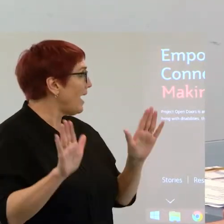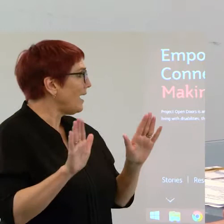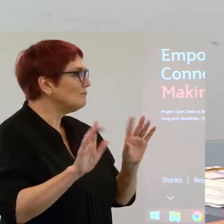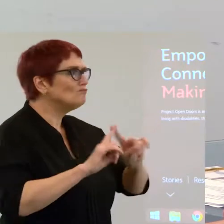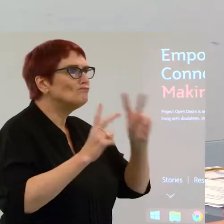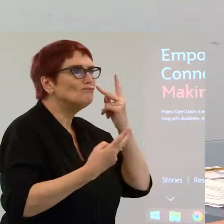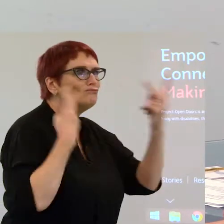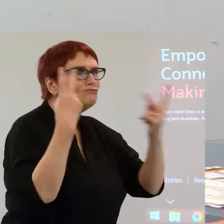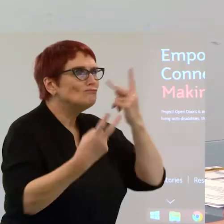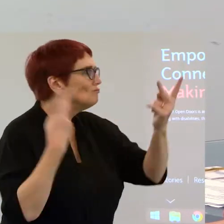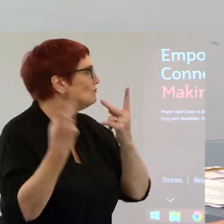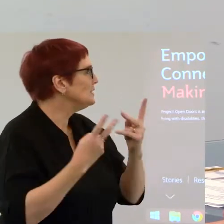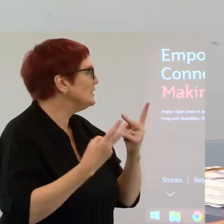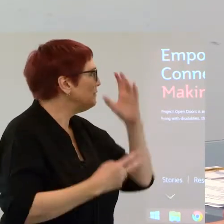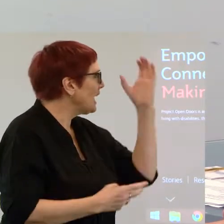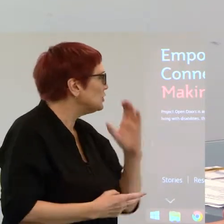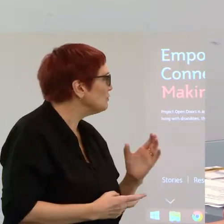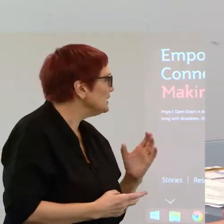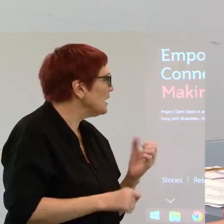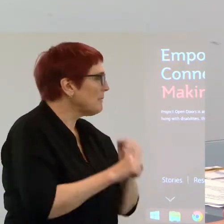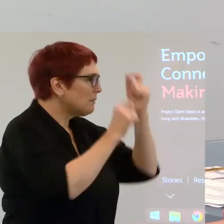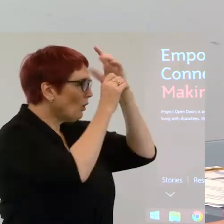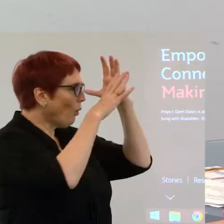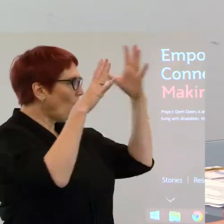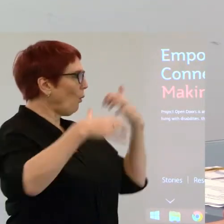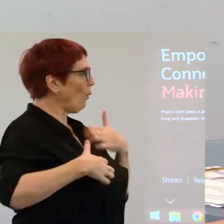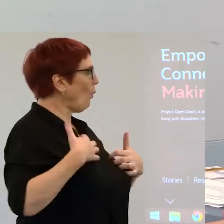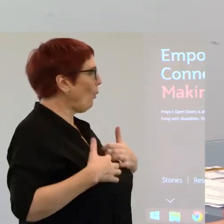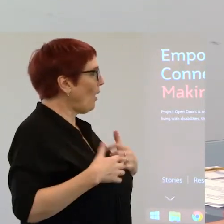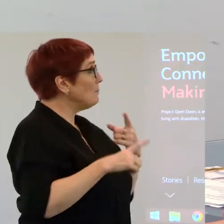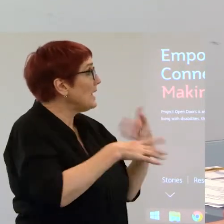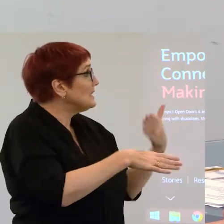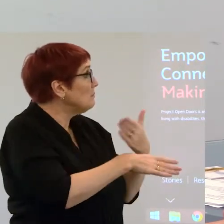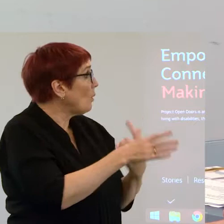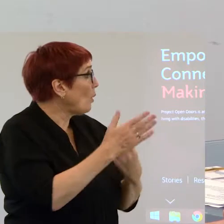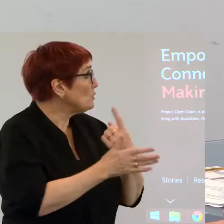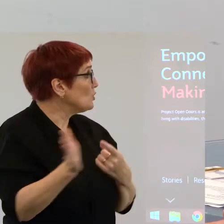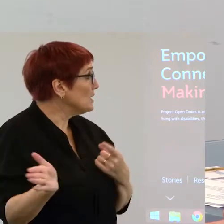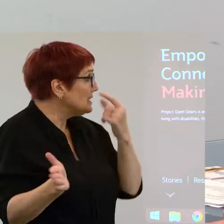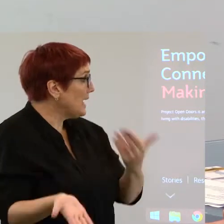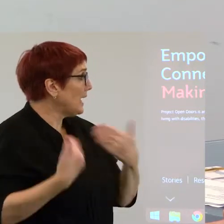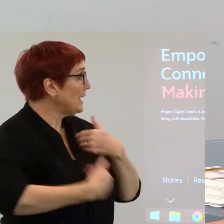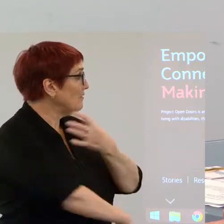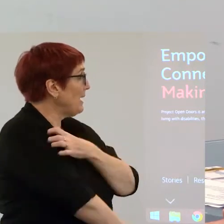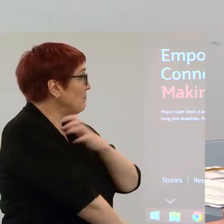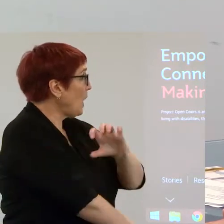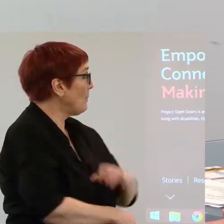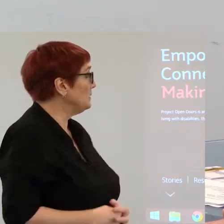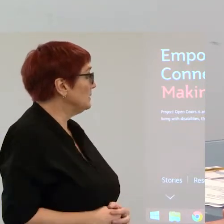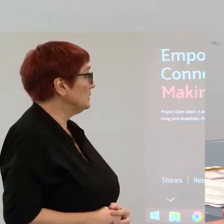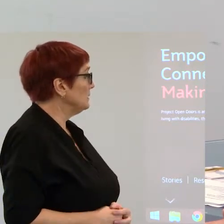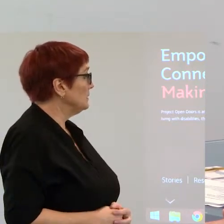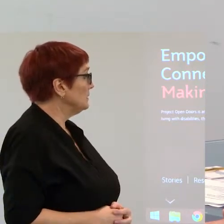different places, spaces that stretch the imagination, and employment opportunities that can empower and improve